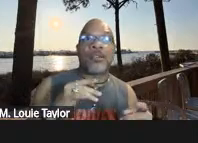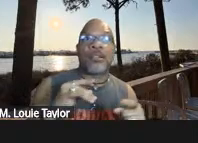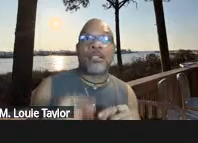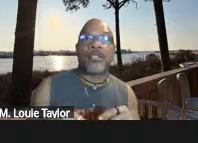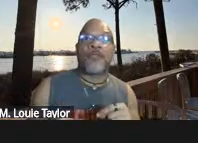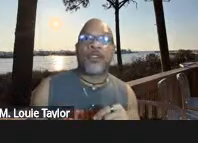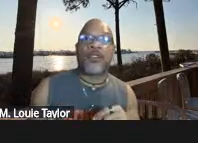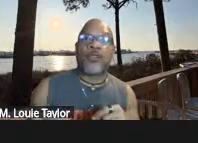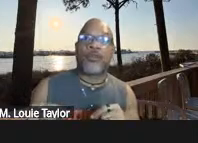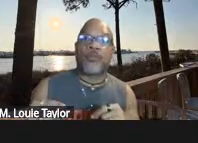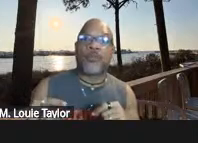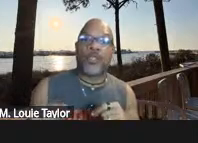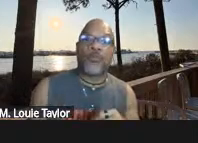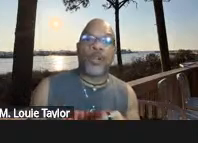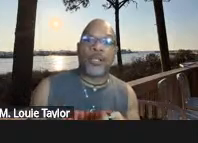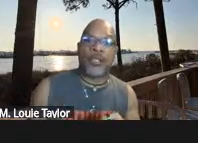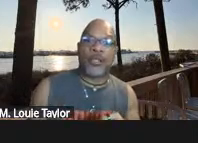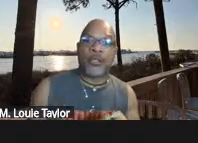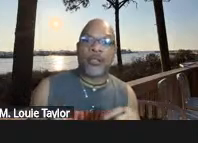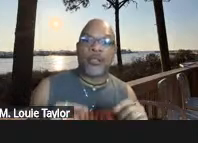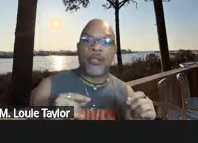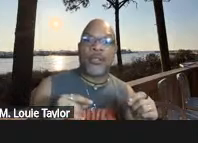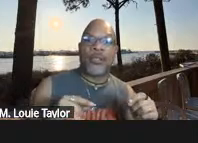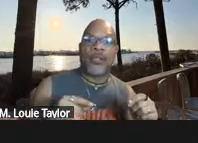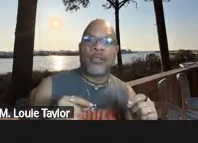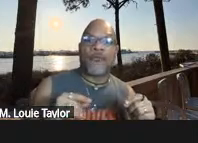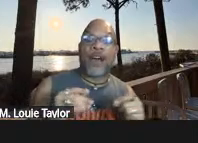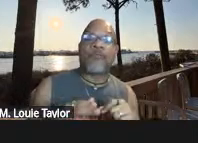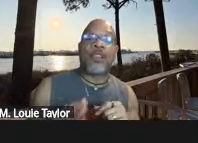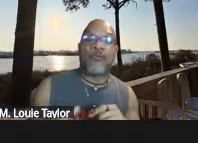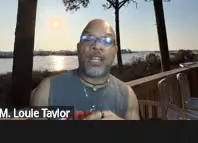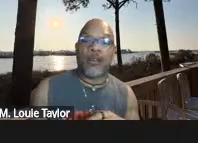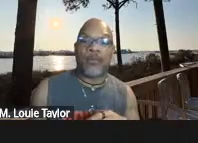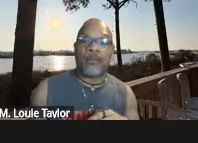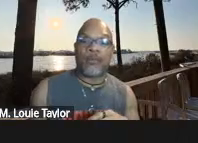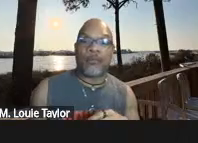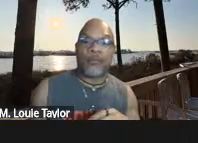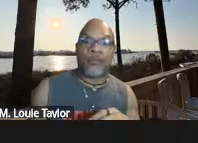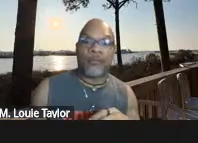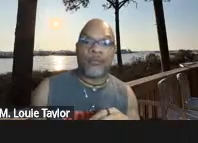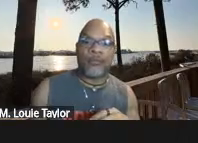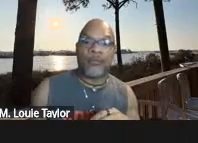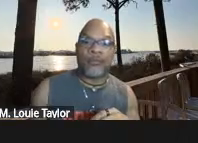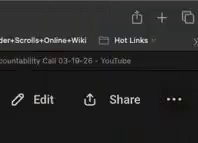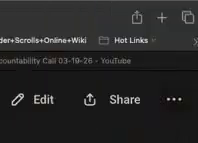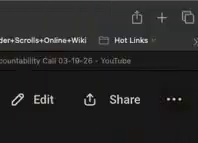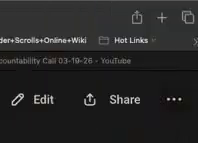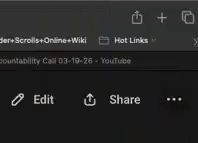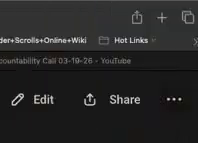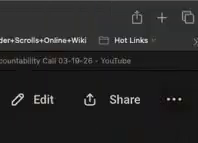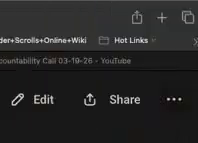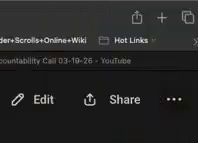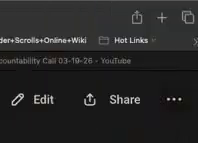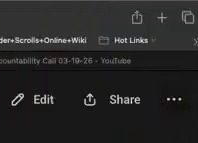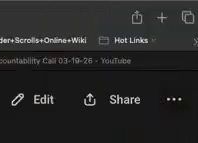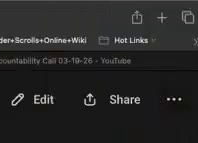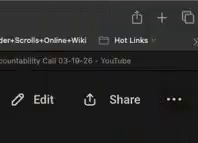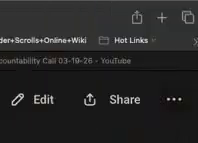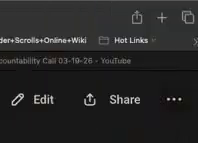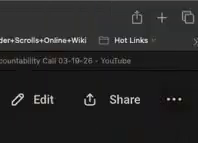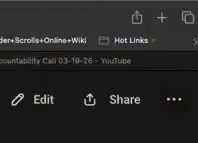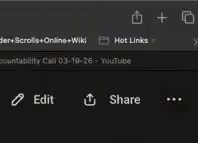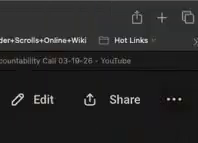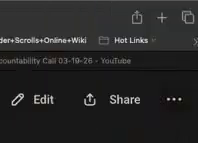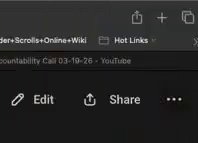James's 6-figure blueprint 5-minute video. I might go switch mine because Brent's is a